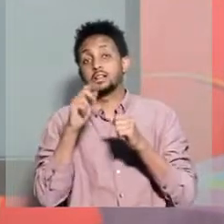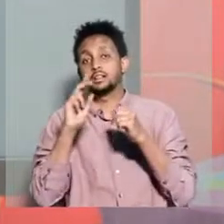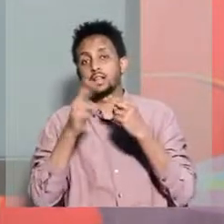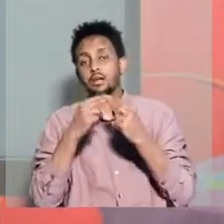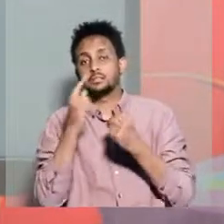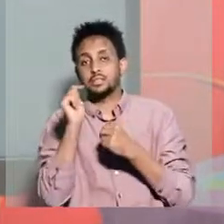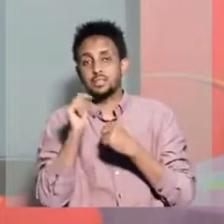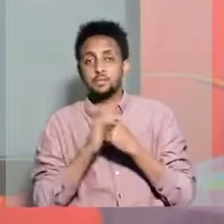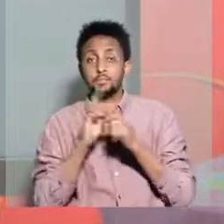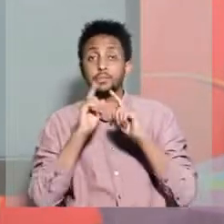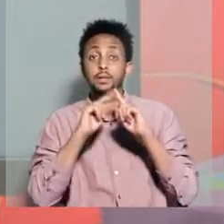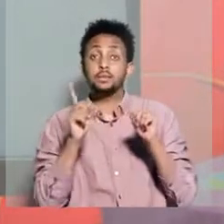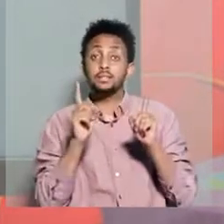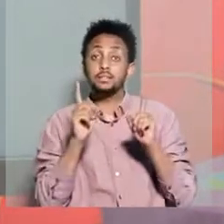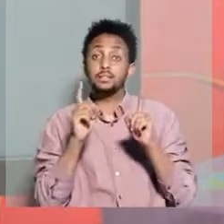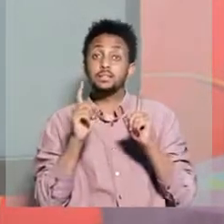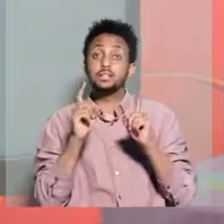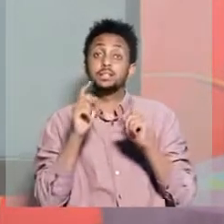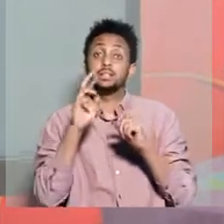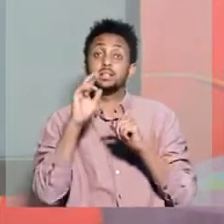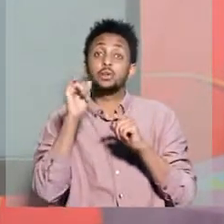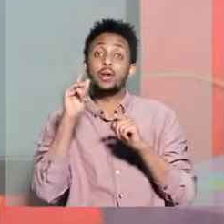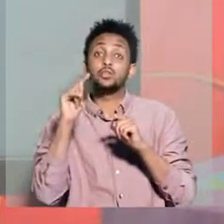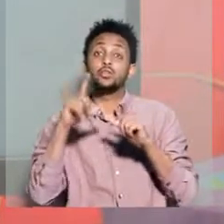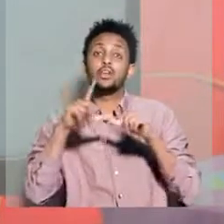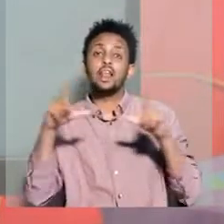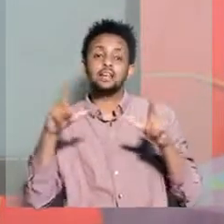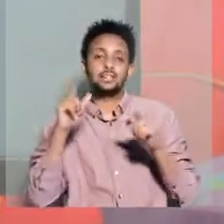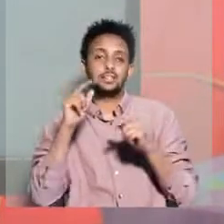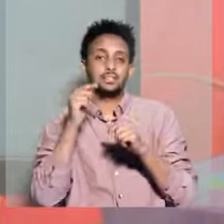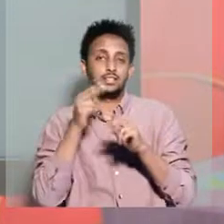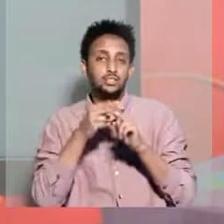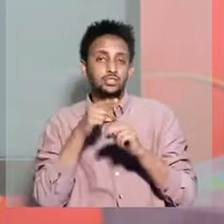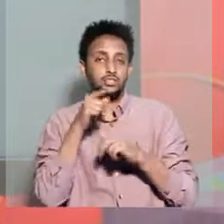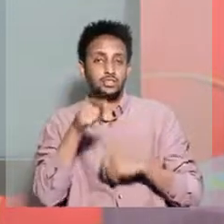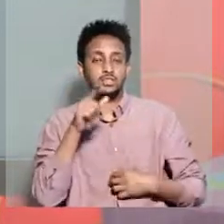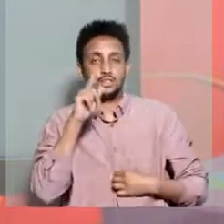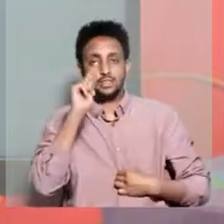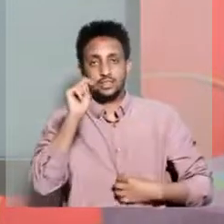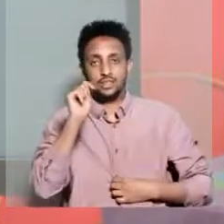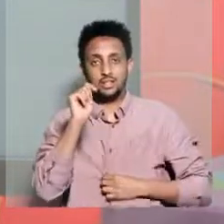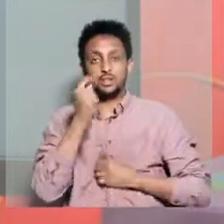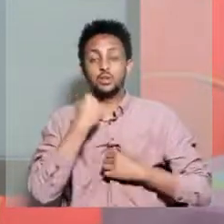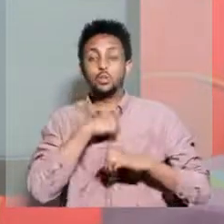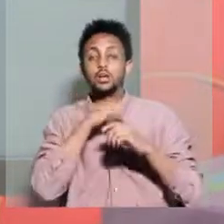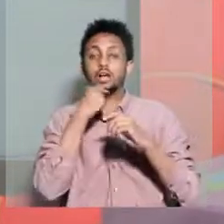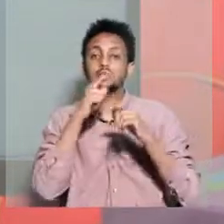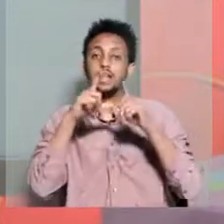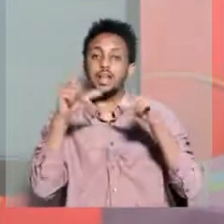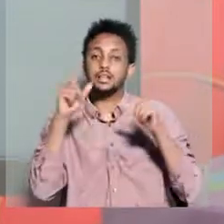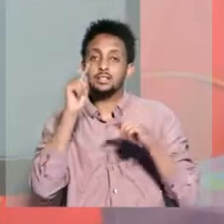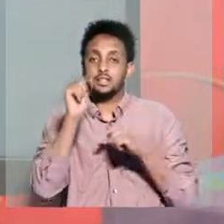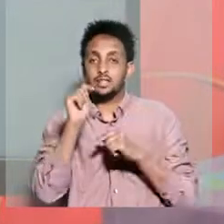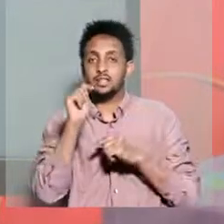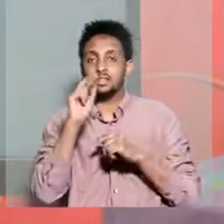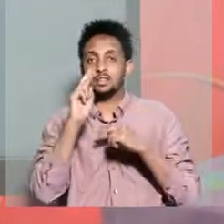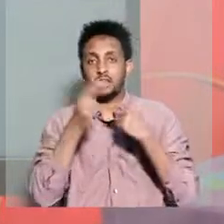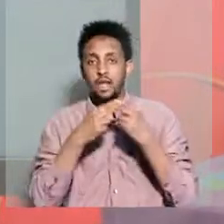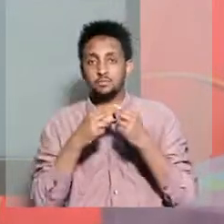T. But the rate of change of this length to that of time T. You can say length to time T,